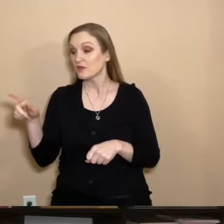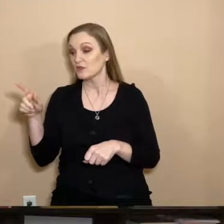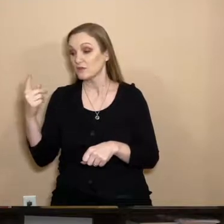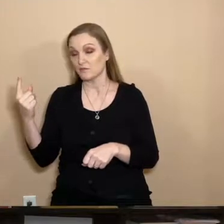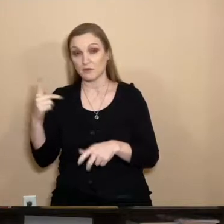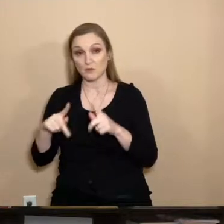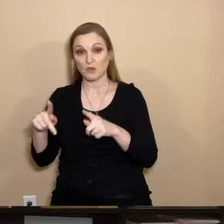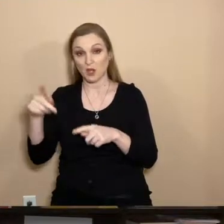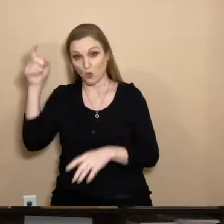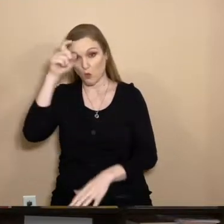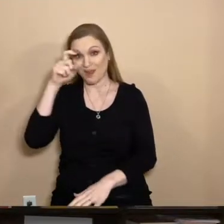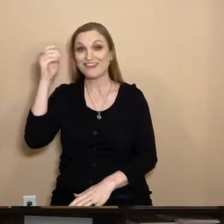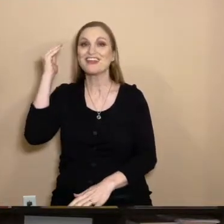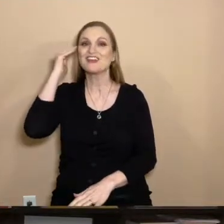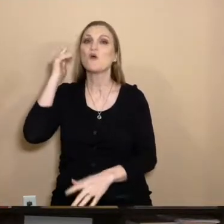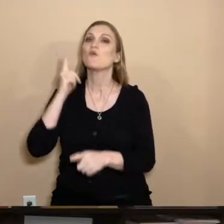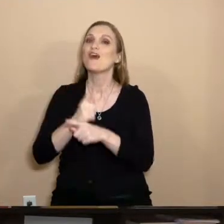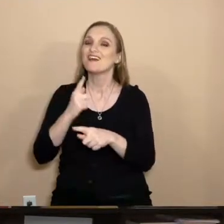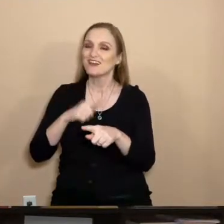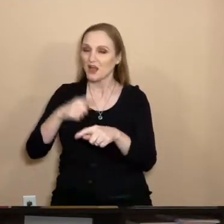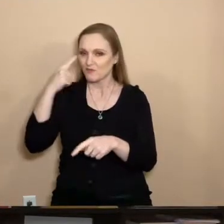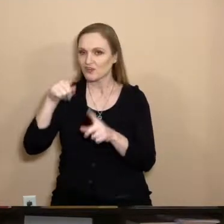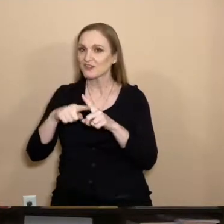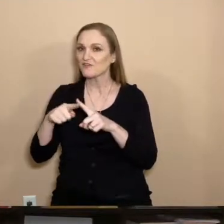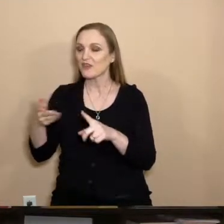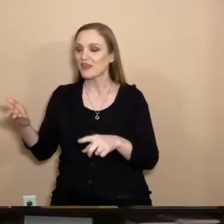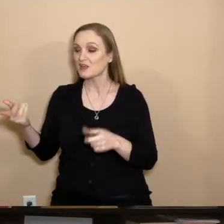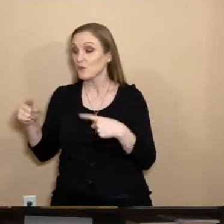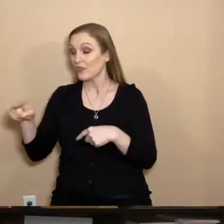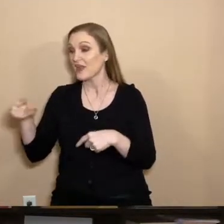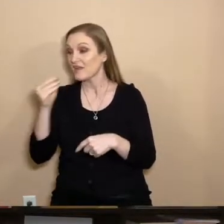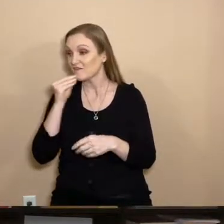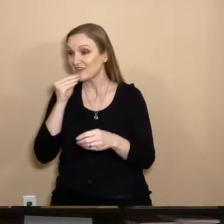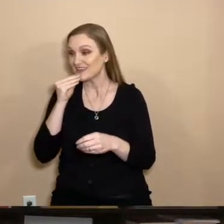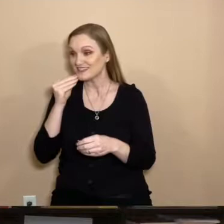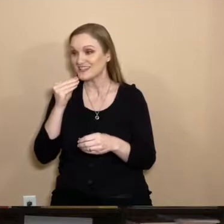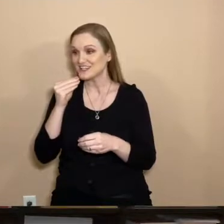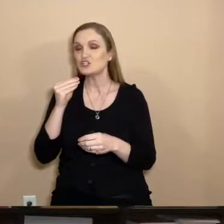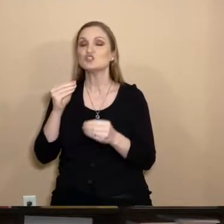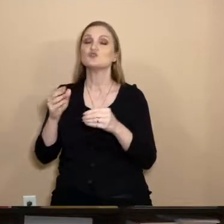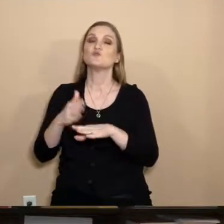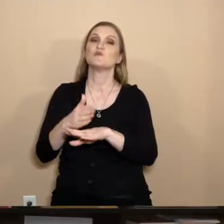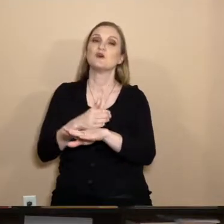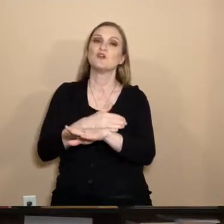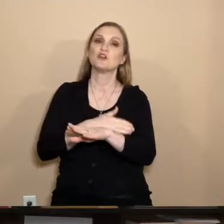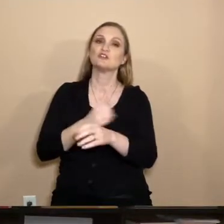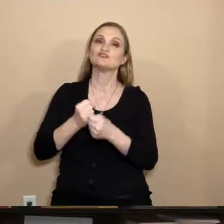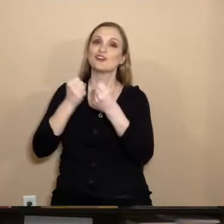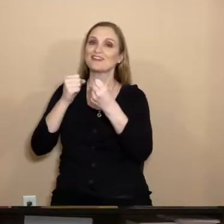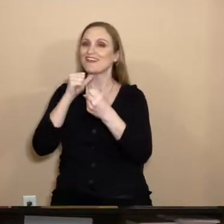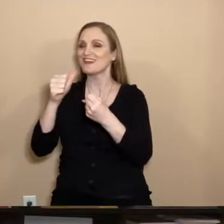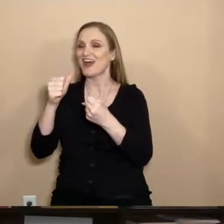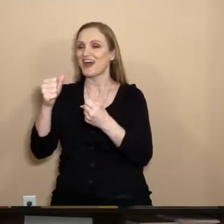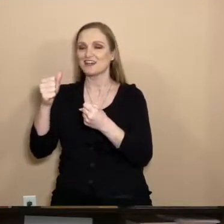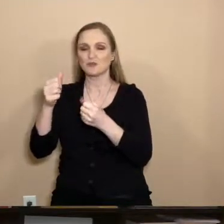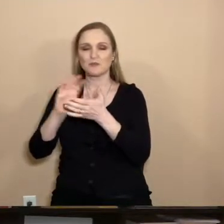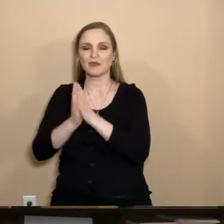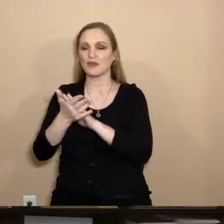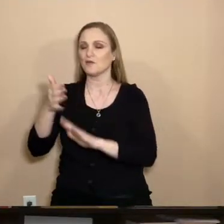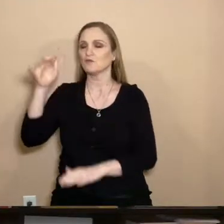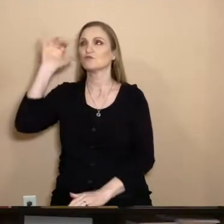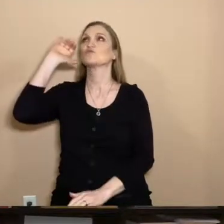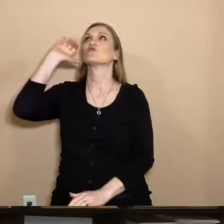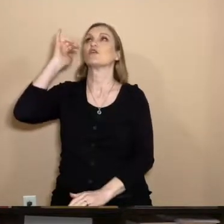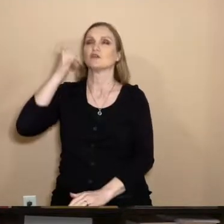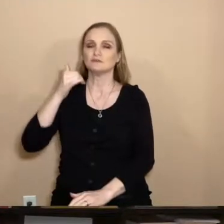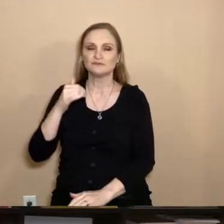right times for different things. That when they feast, it's to build their strength, not for drunkenness. And then